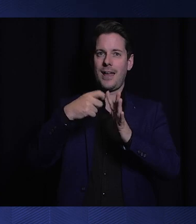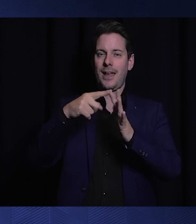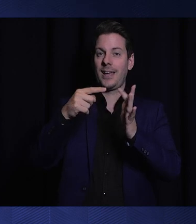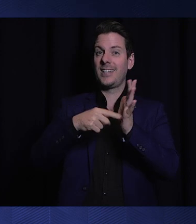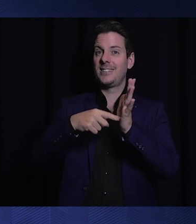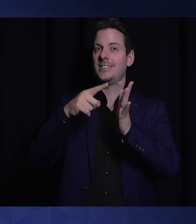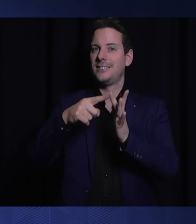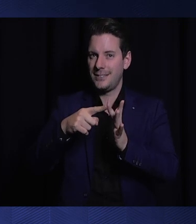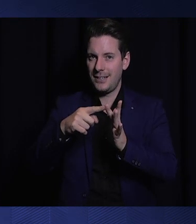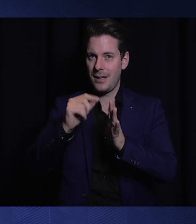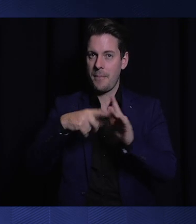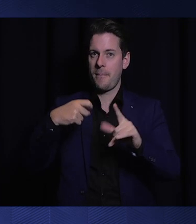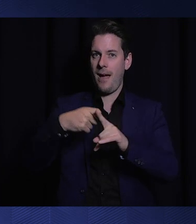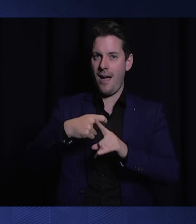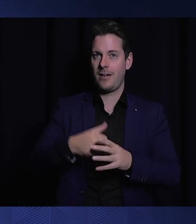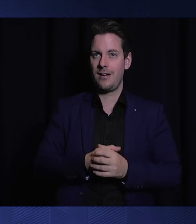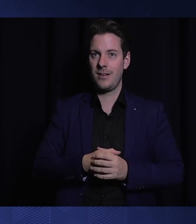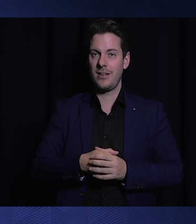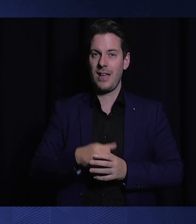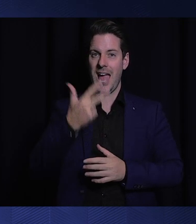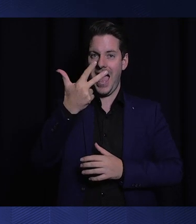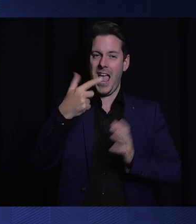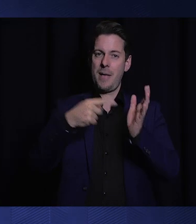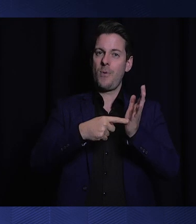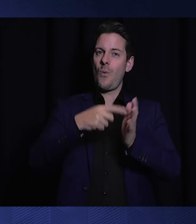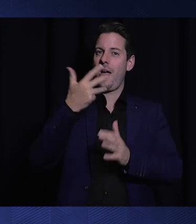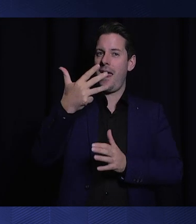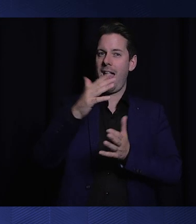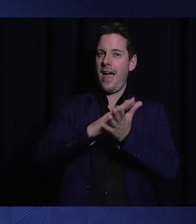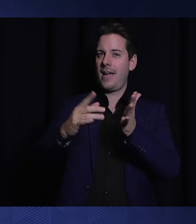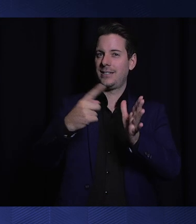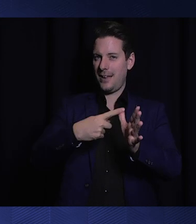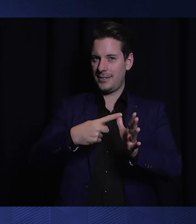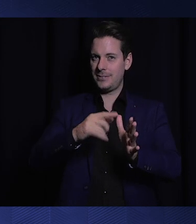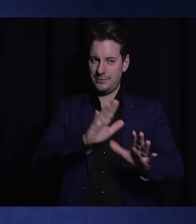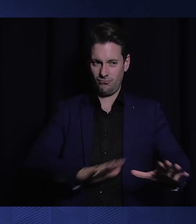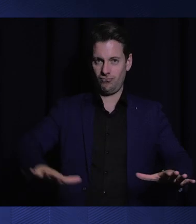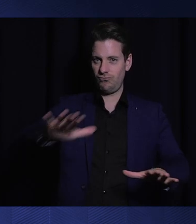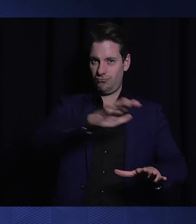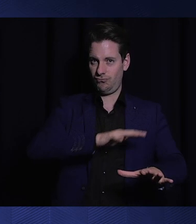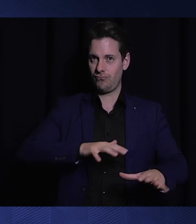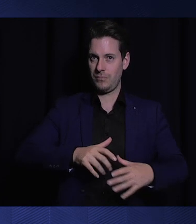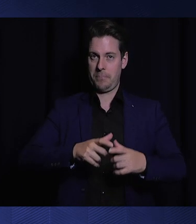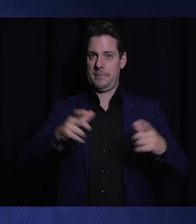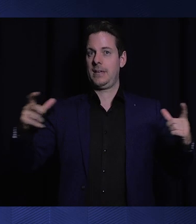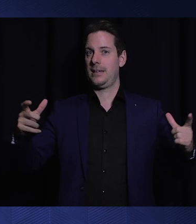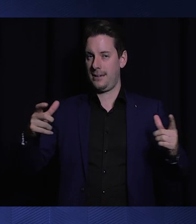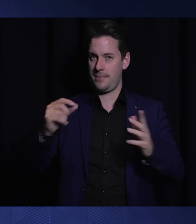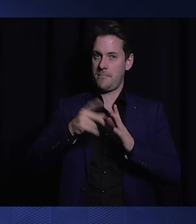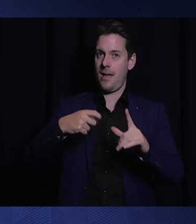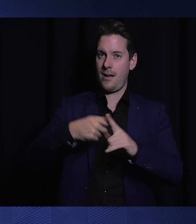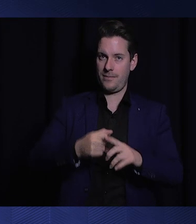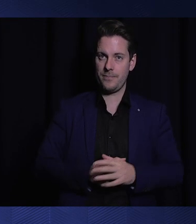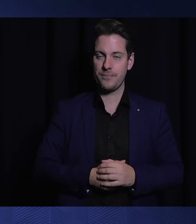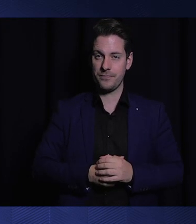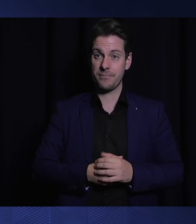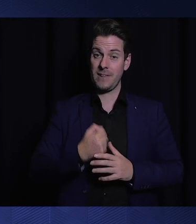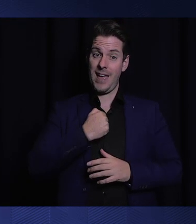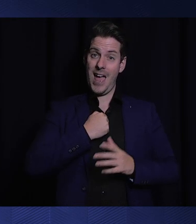which has around like 8.9 hectares, the area. And with this project, we have the